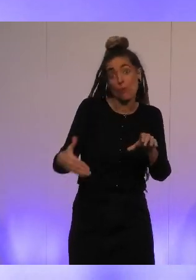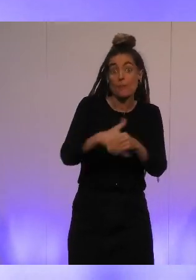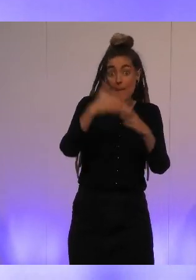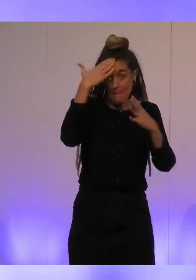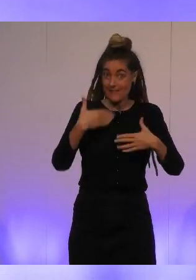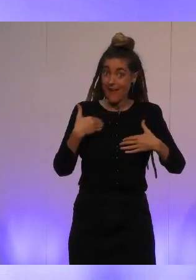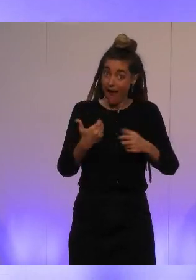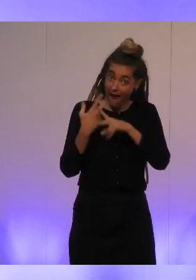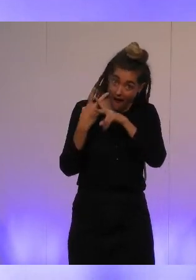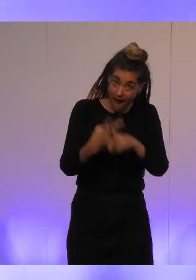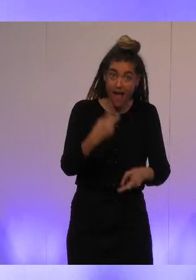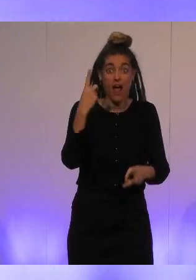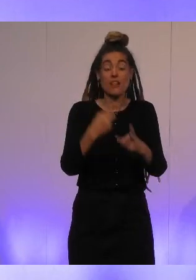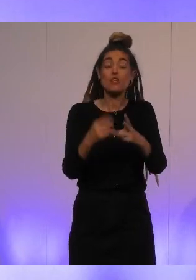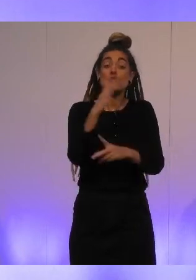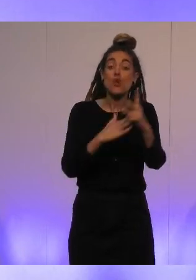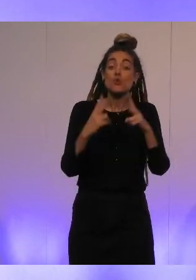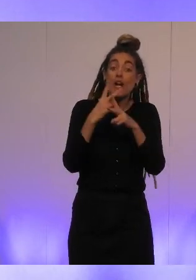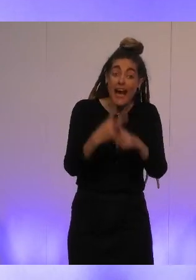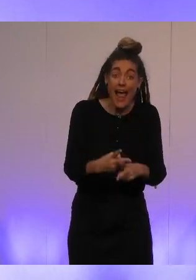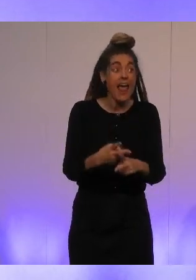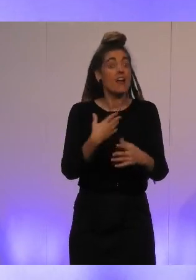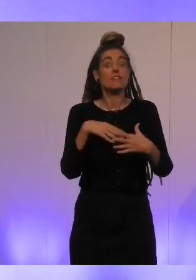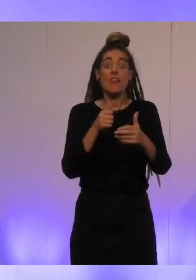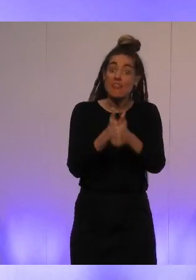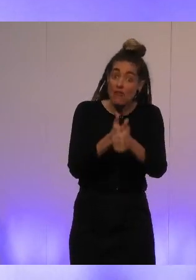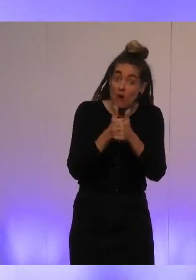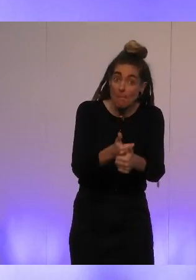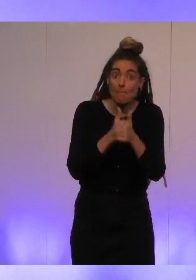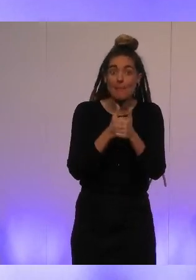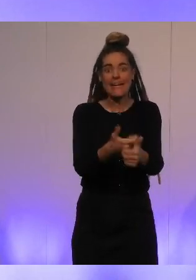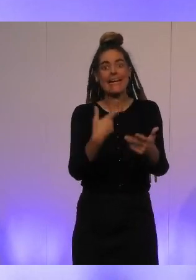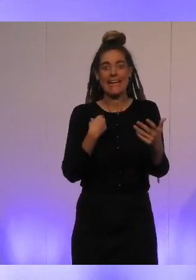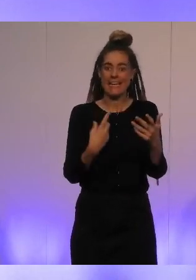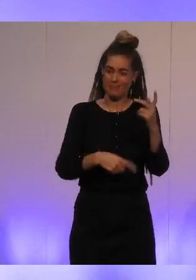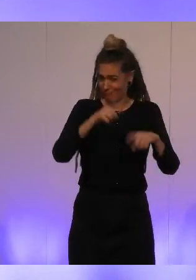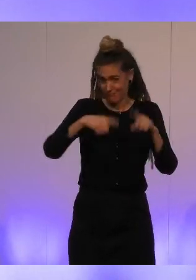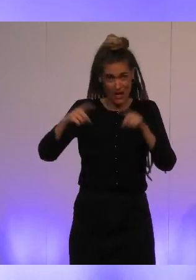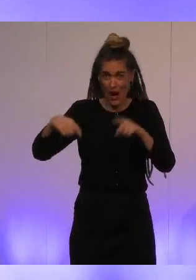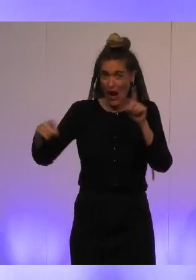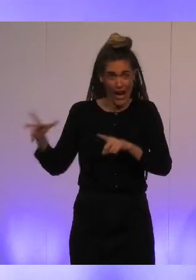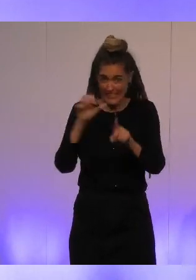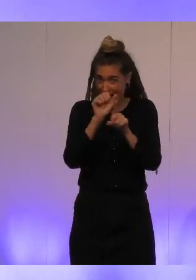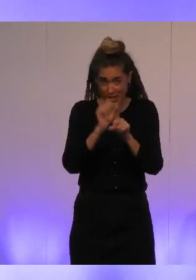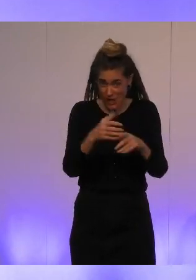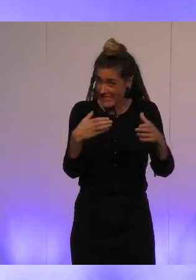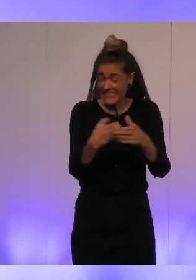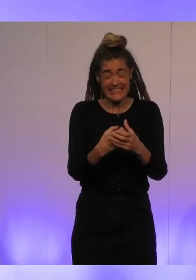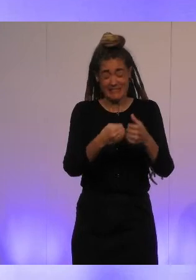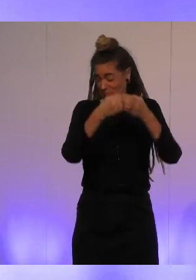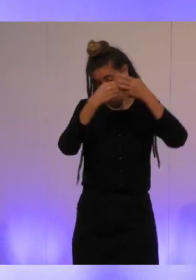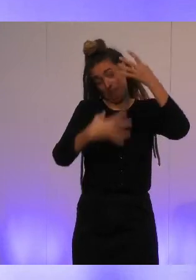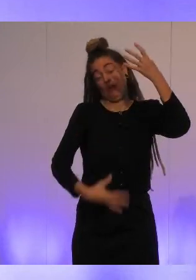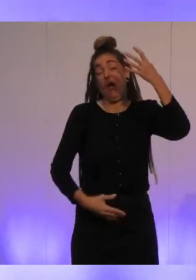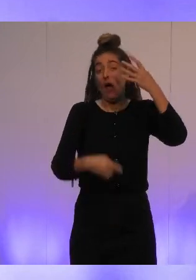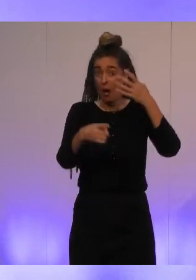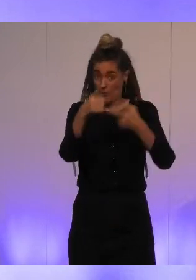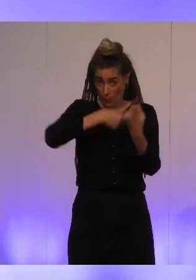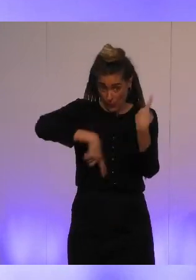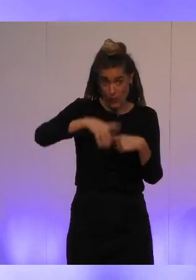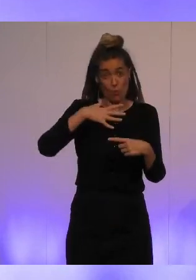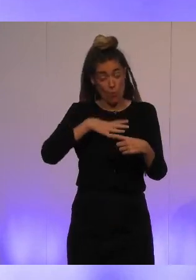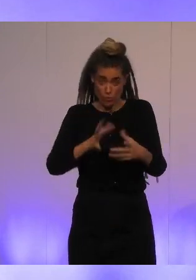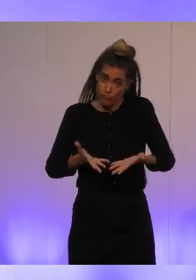care, therapies, pharmacy, diagnostic imaging teams, etc., to provide the best possible service